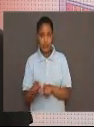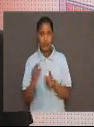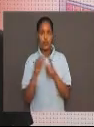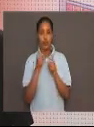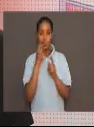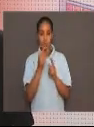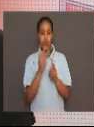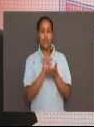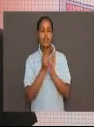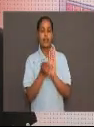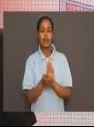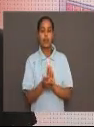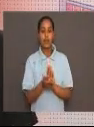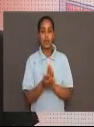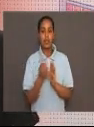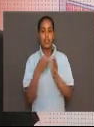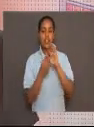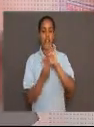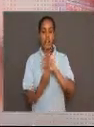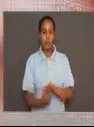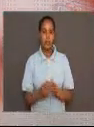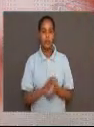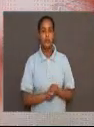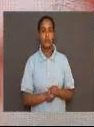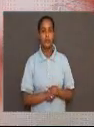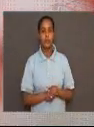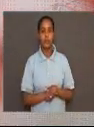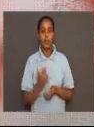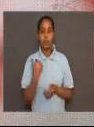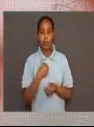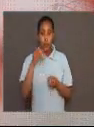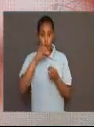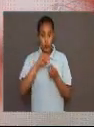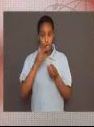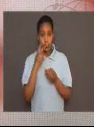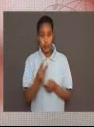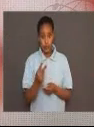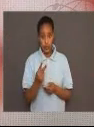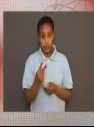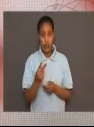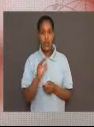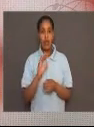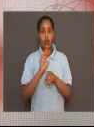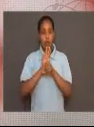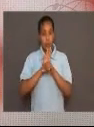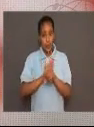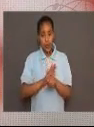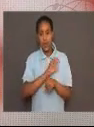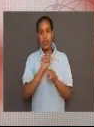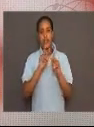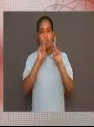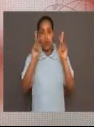show examples of the effects. We also looked at how pressure and